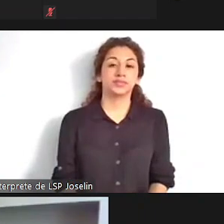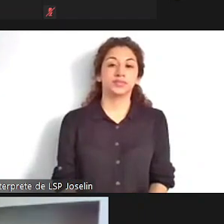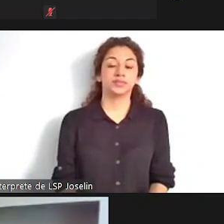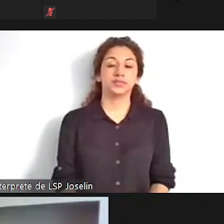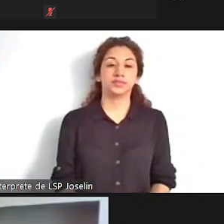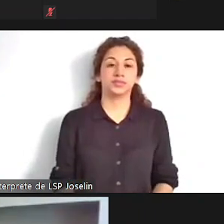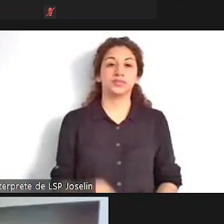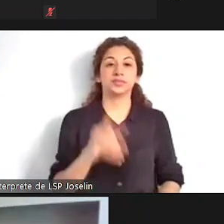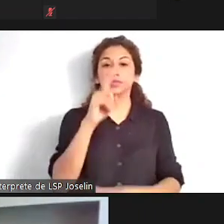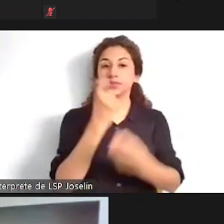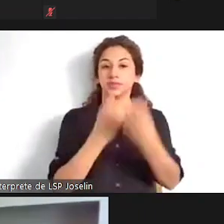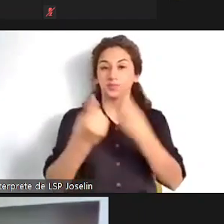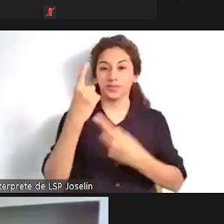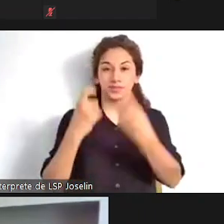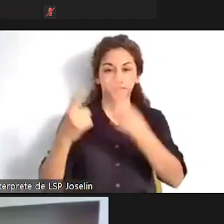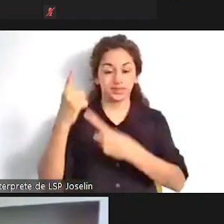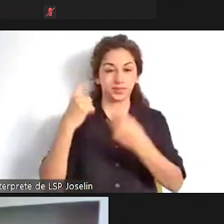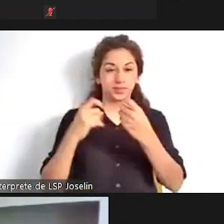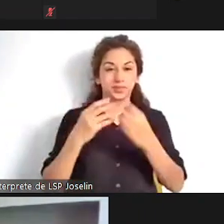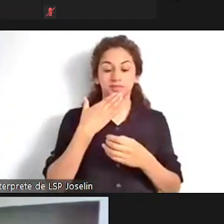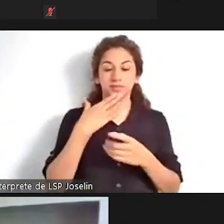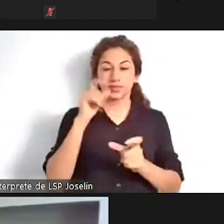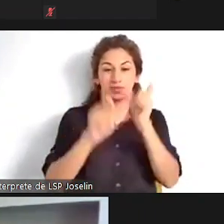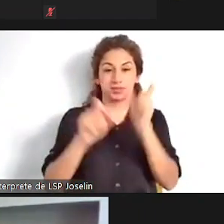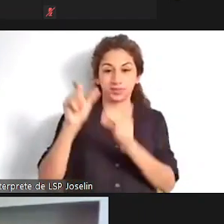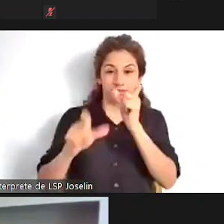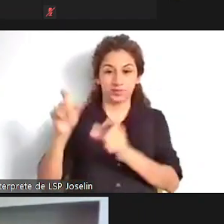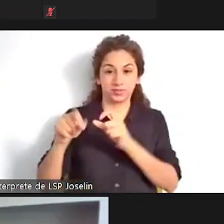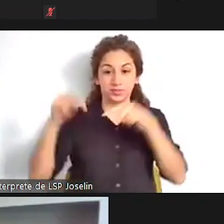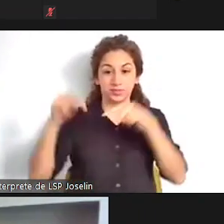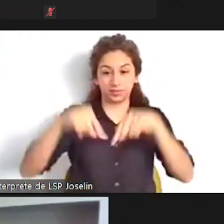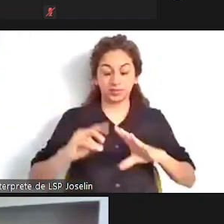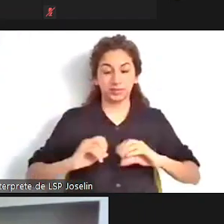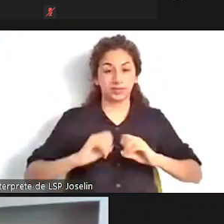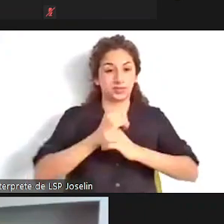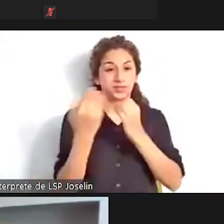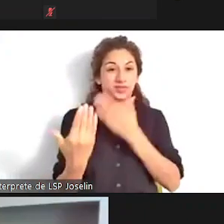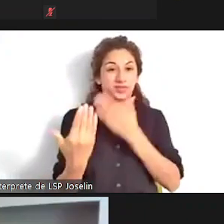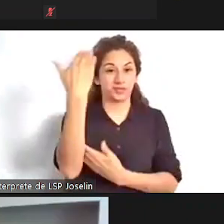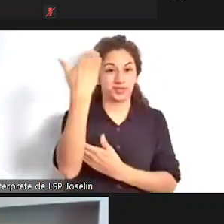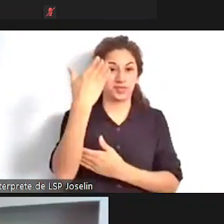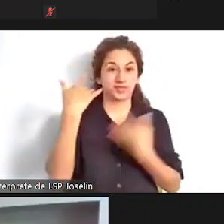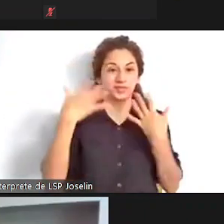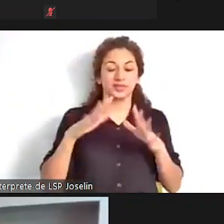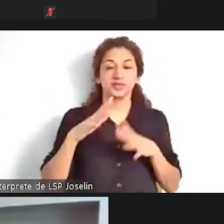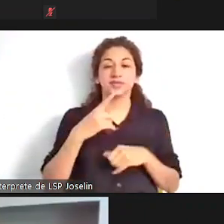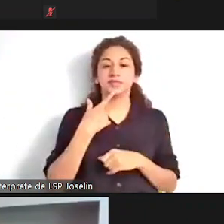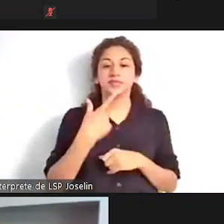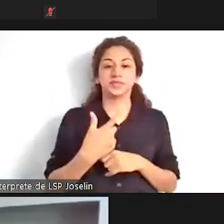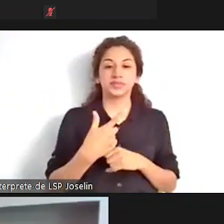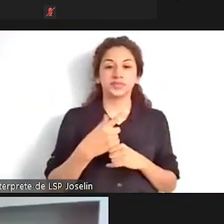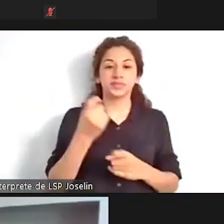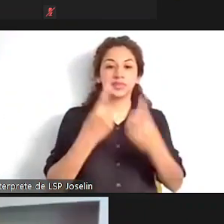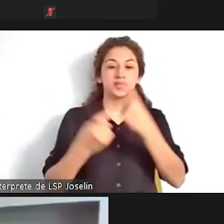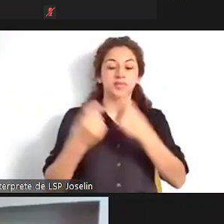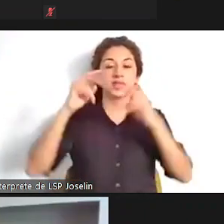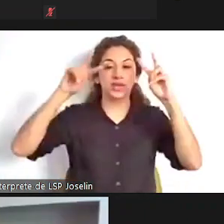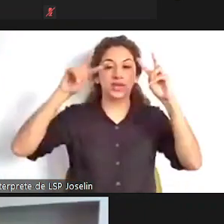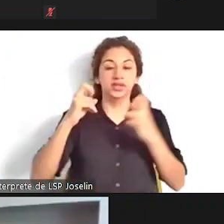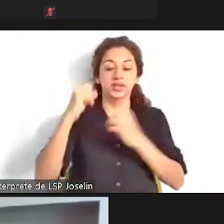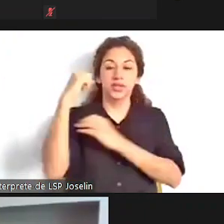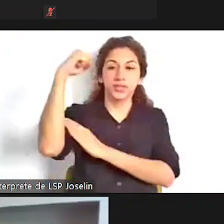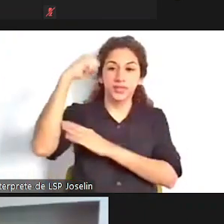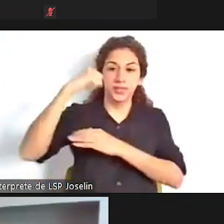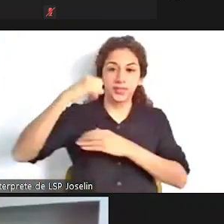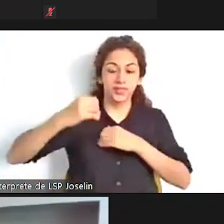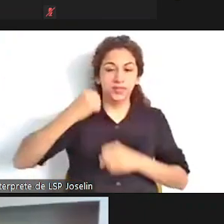the questions that were posed by the attendees today they have highlighted most of all